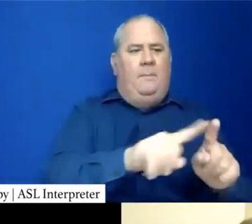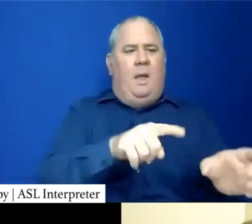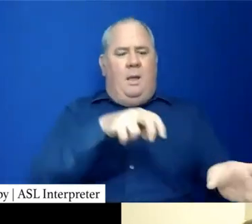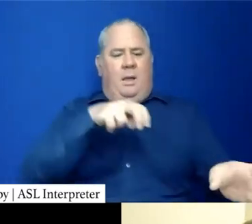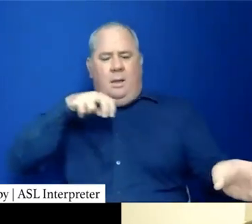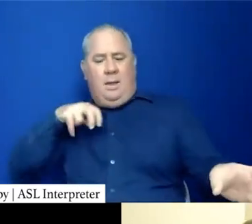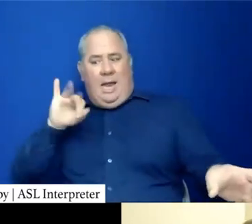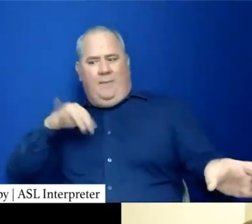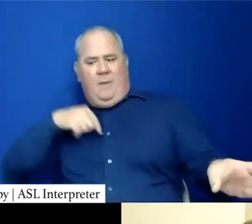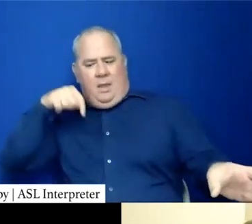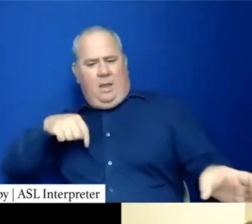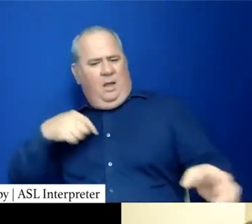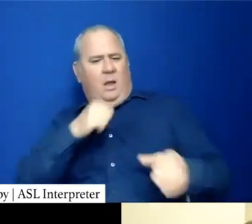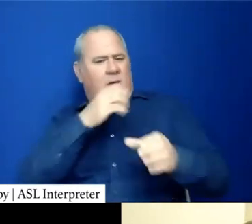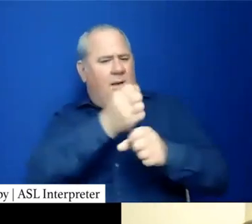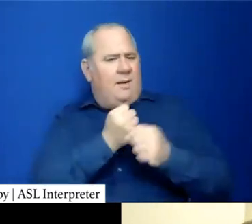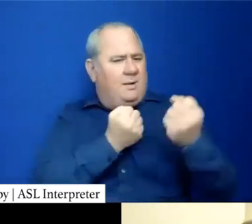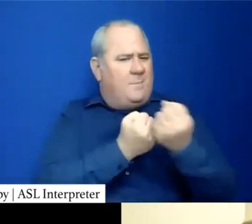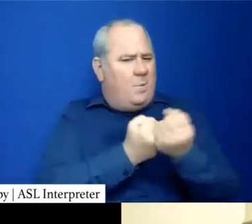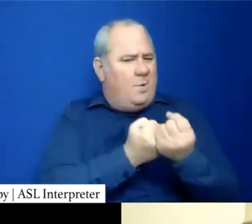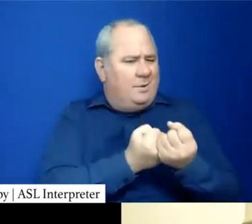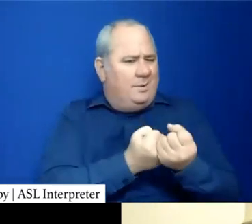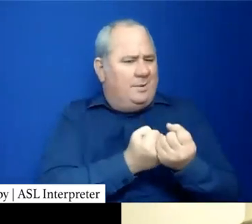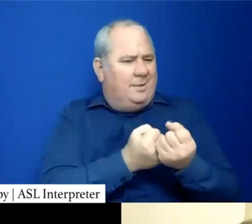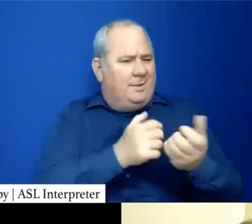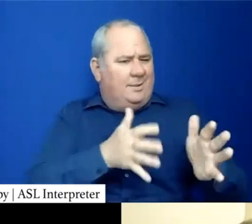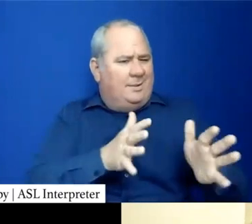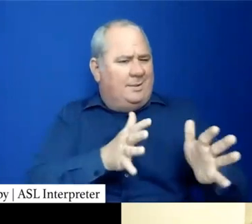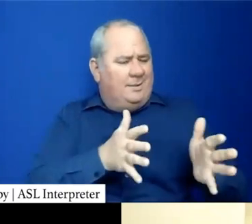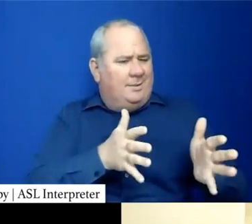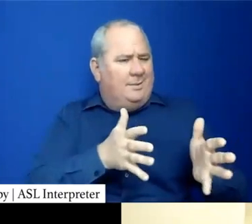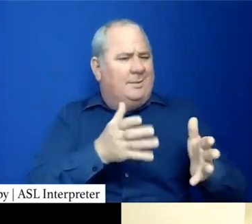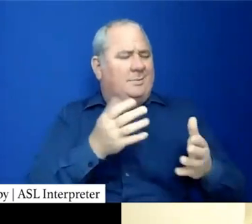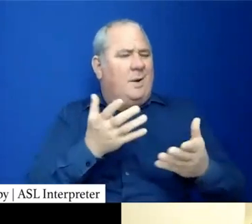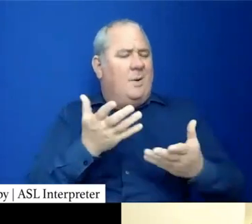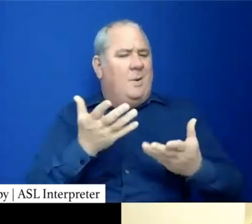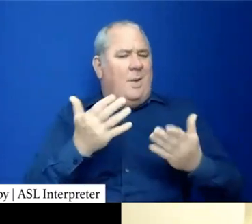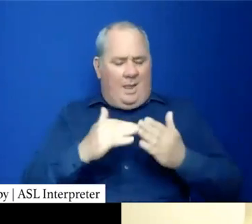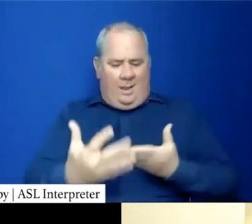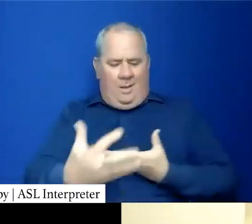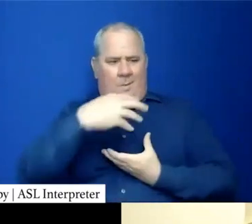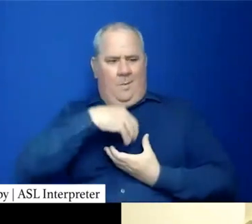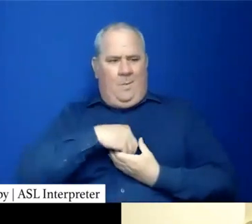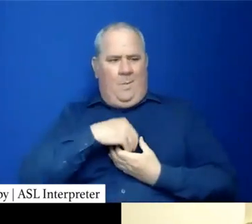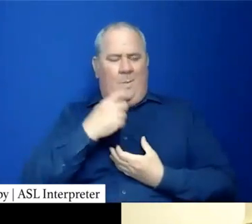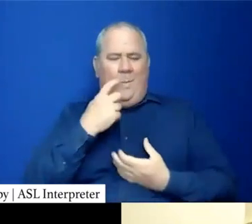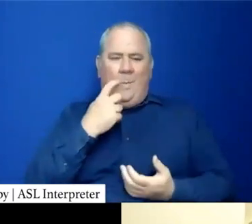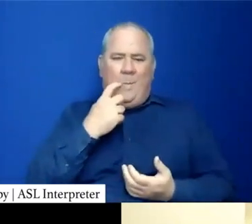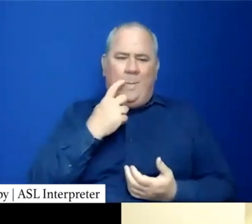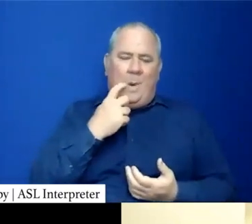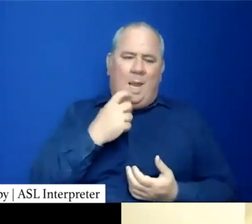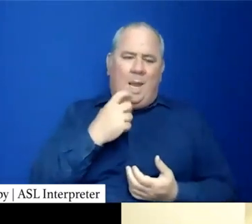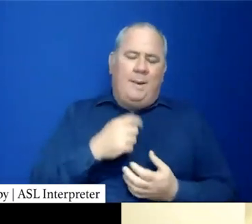other side. And it's really easy to internalize all of that and think that you